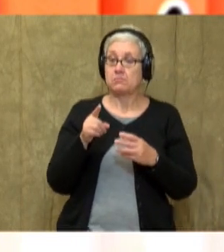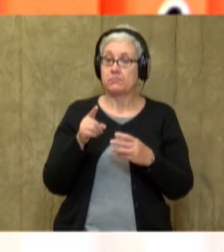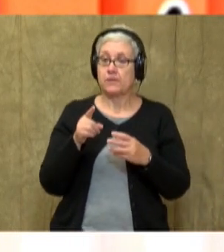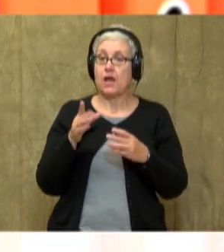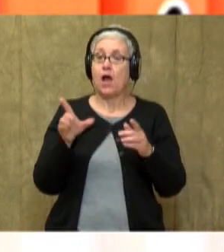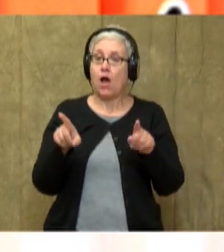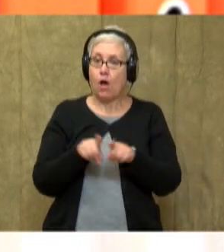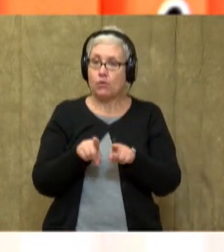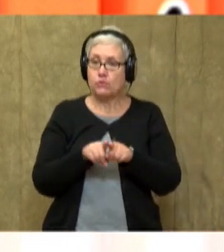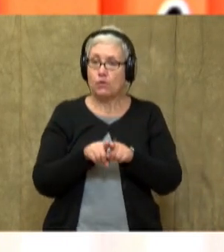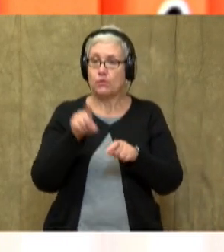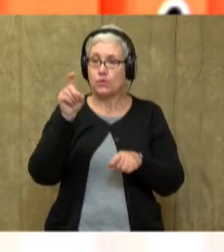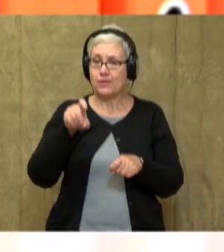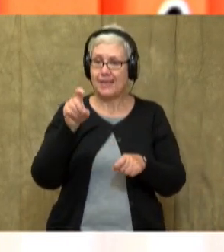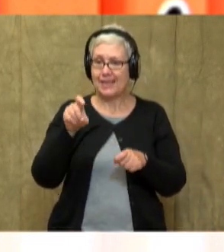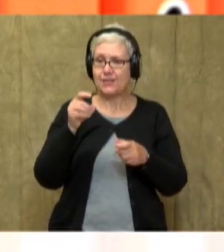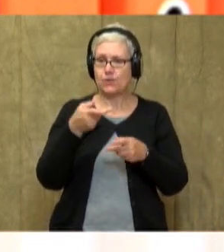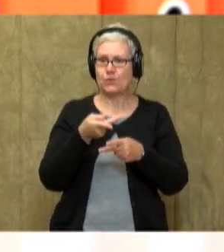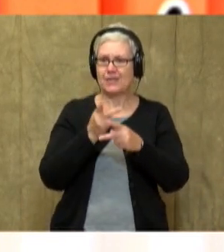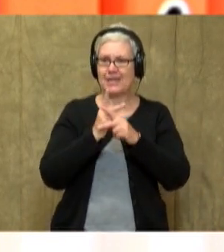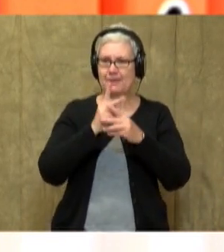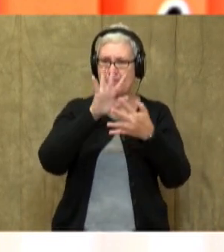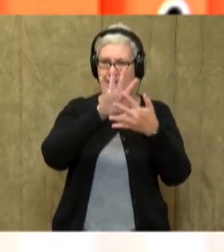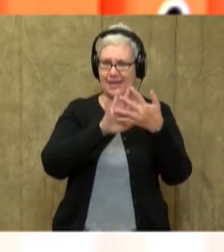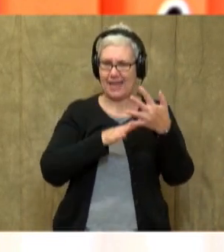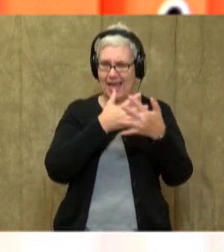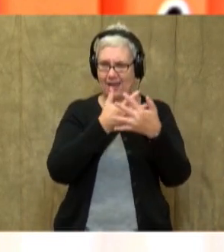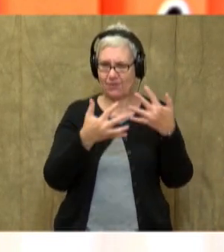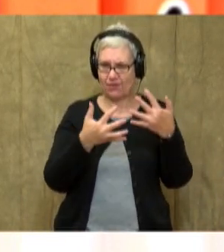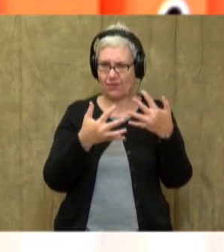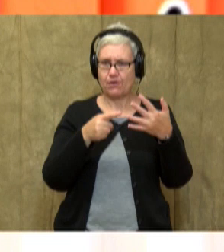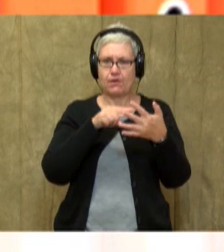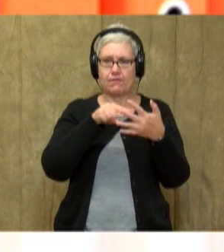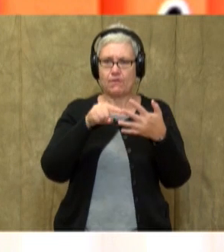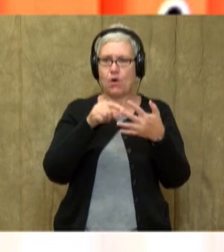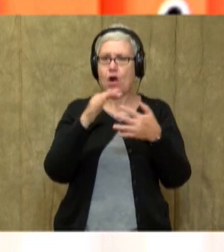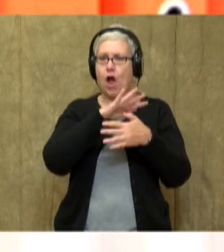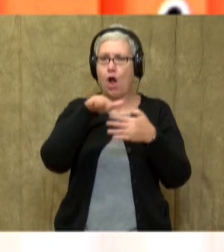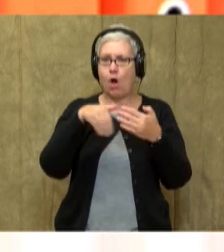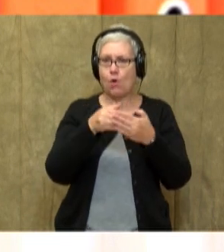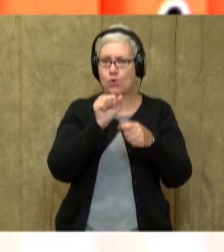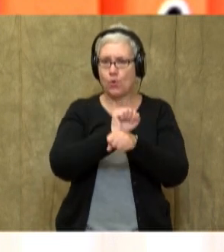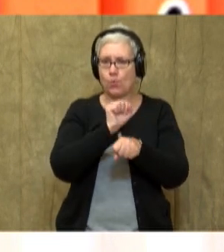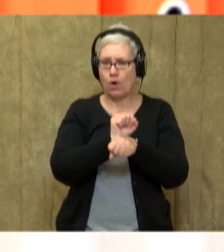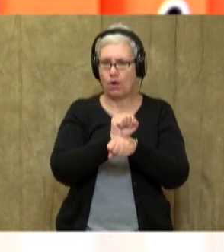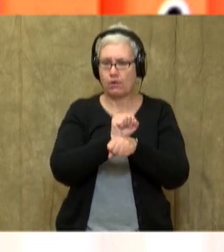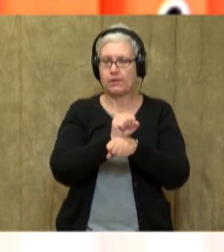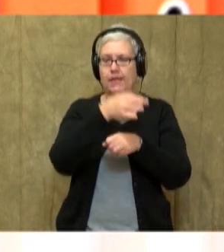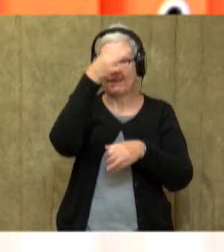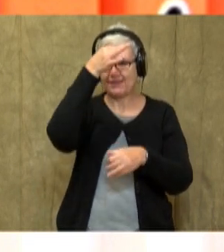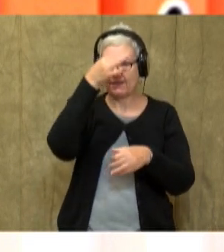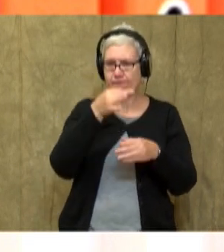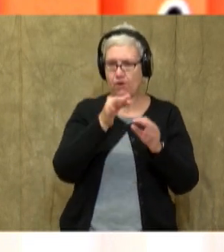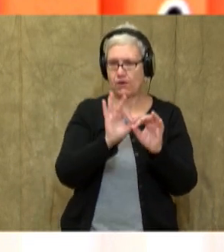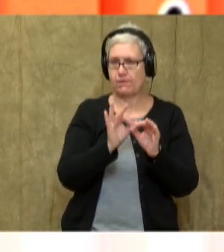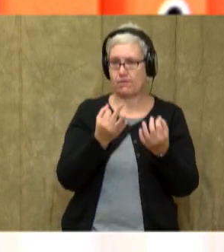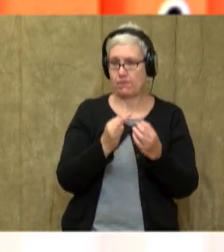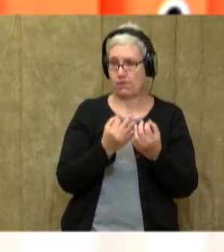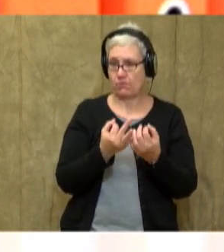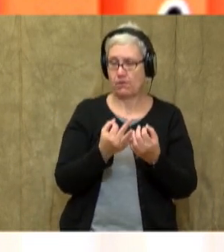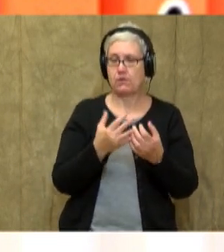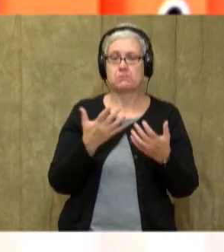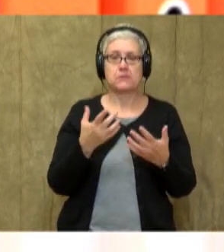of assignments and due dates. This is important. I always encourage my students to keep a calendar in the very front of your folder. And some of you guys